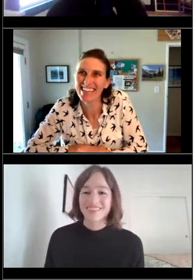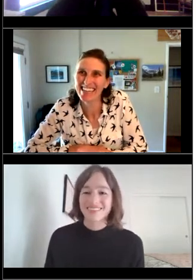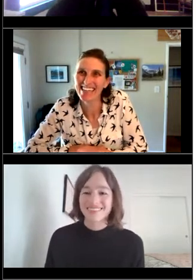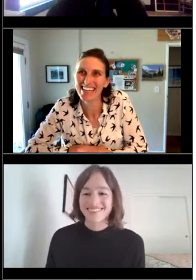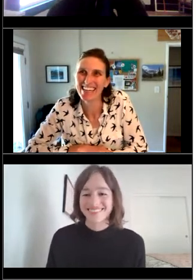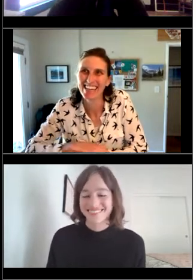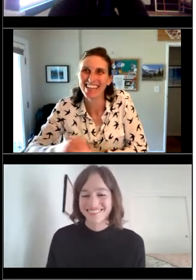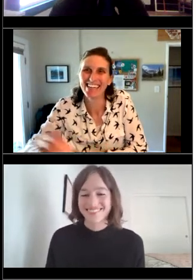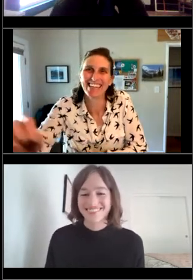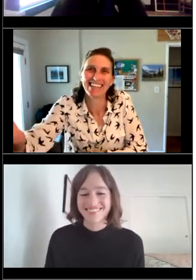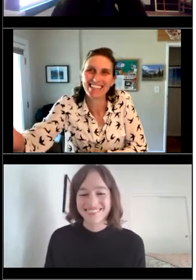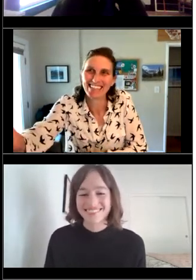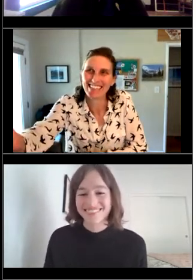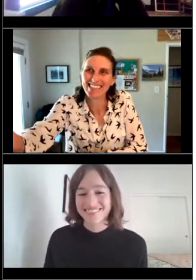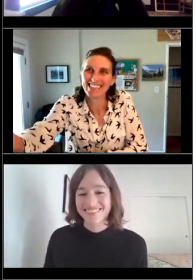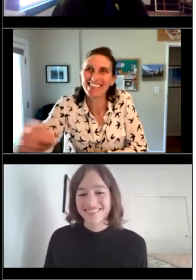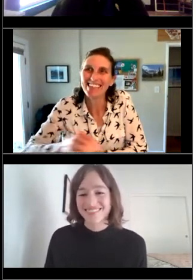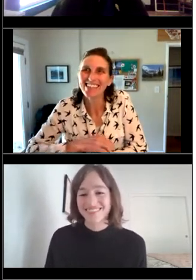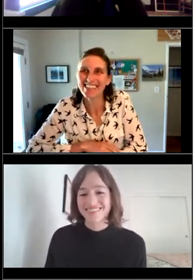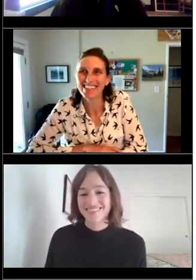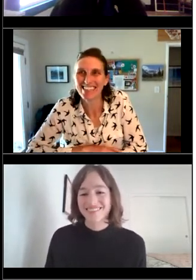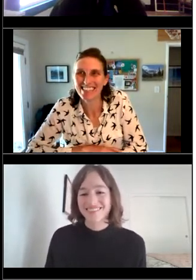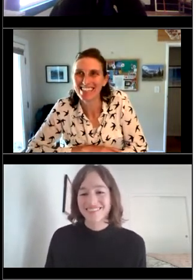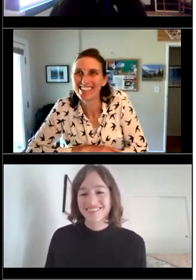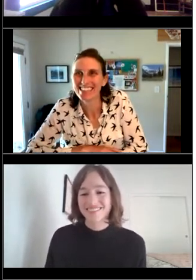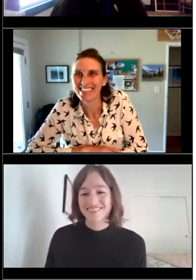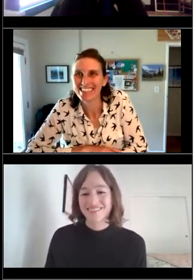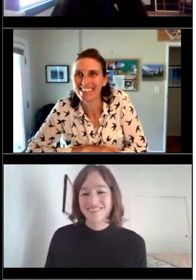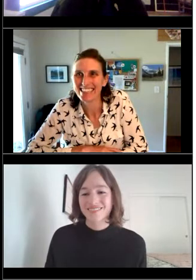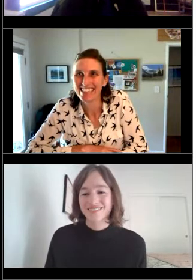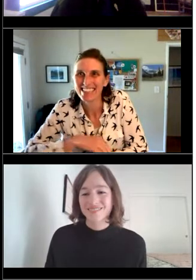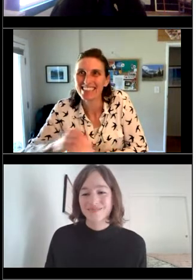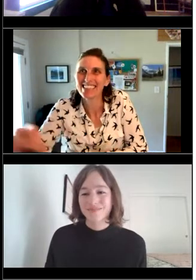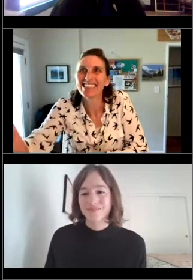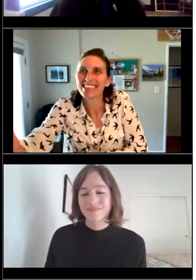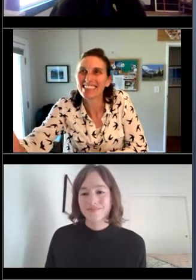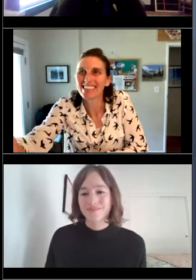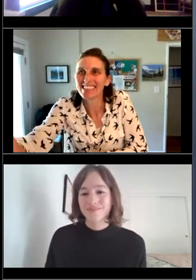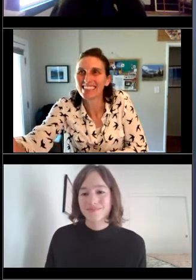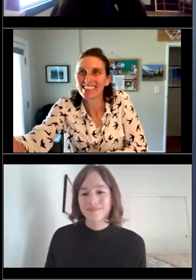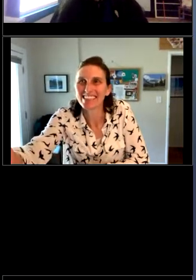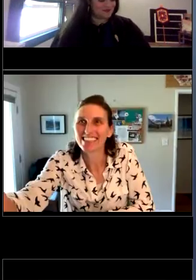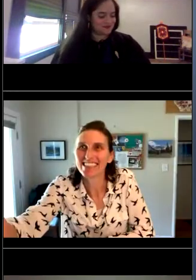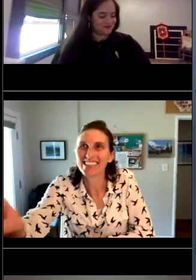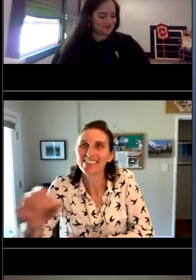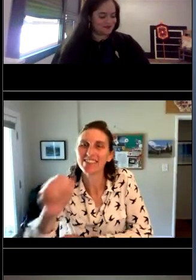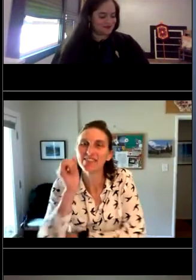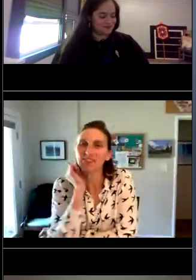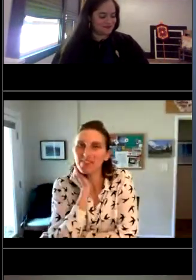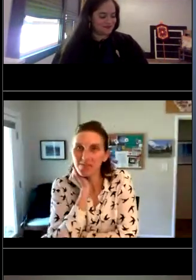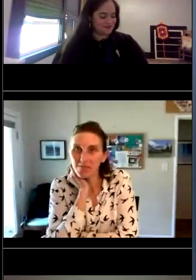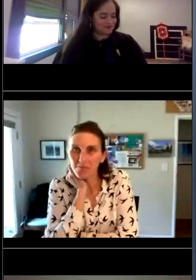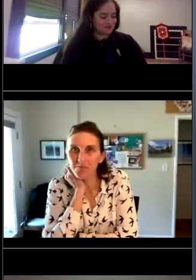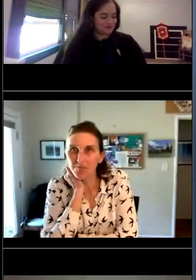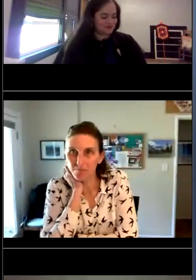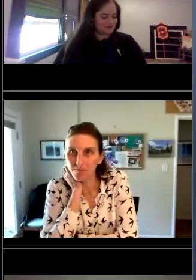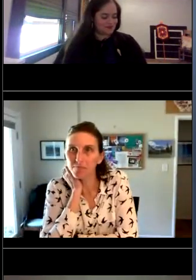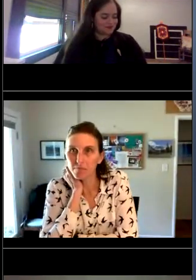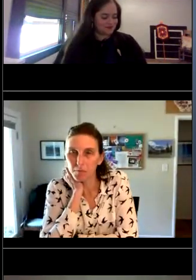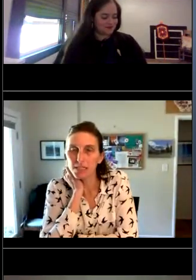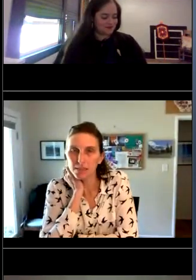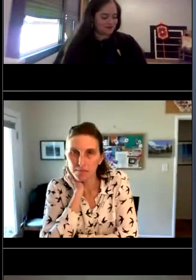right. Thank you for those comments, Commissioner. And I definitely want to make sure that there's space for comments